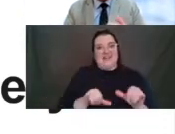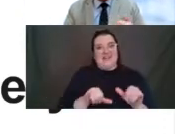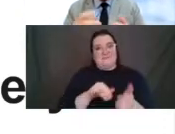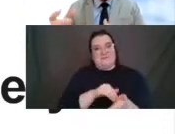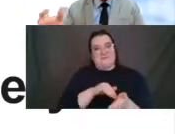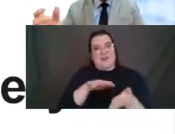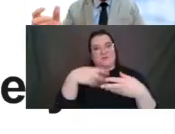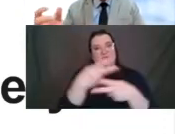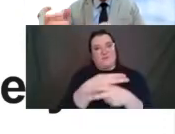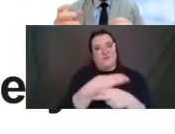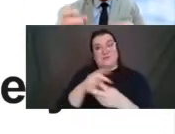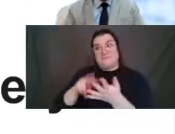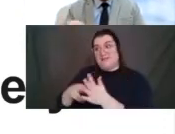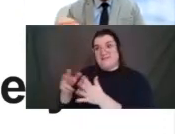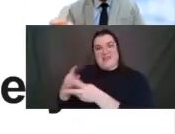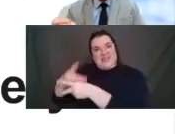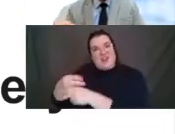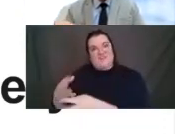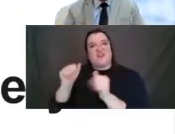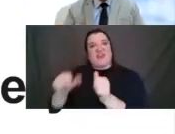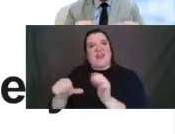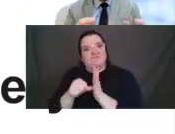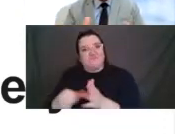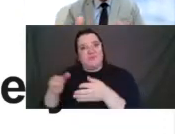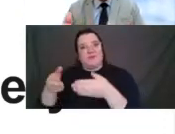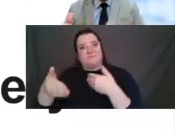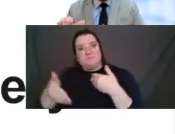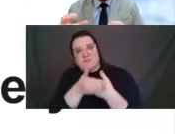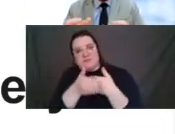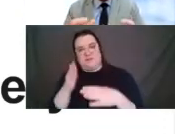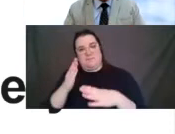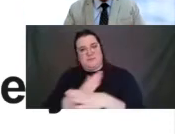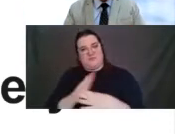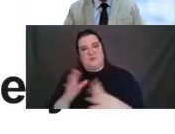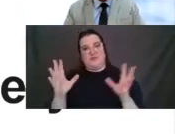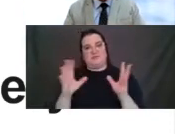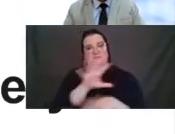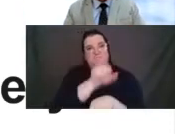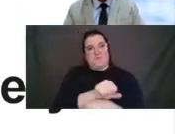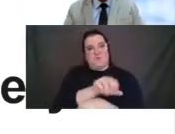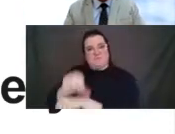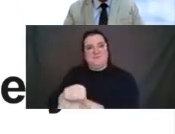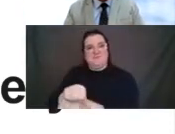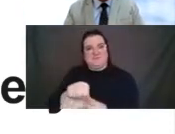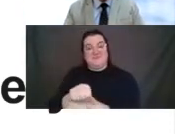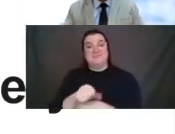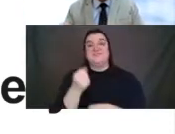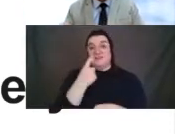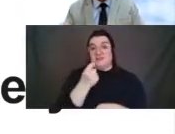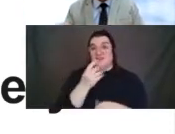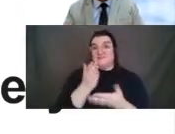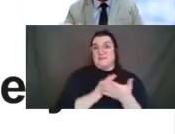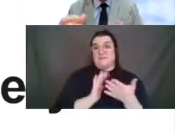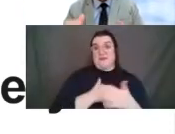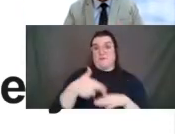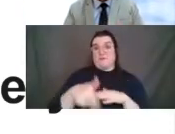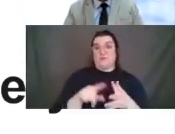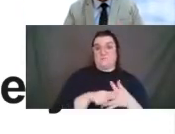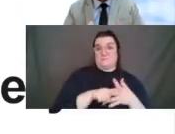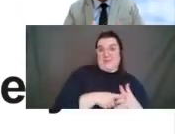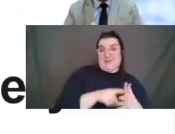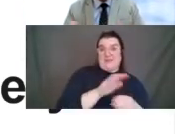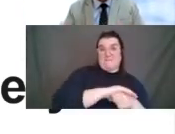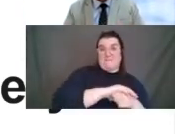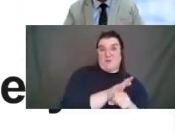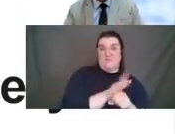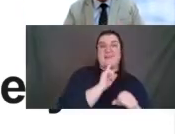sessions. And because we were able to make that shift, is we actually saw that some of our referrals during the beginning of COVID-19 actually